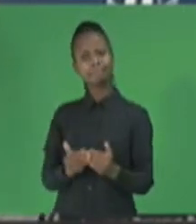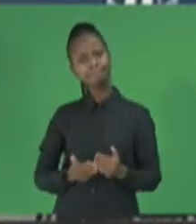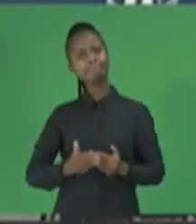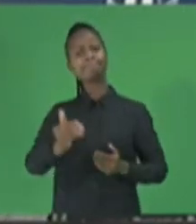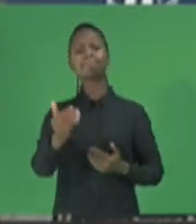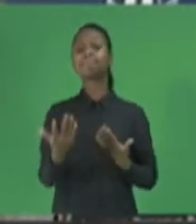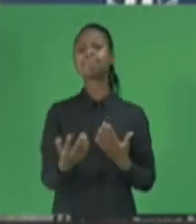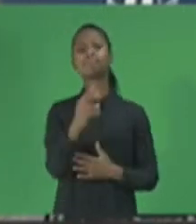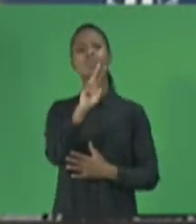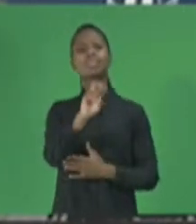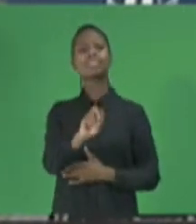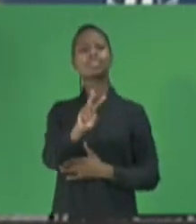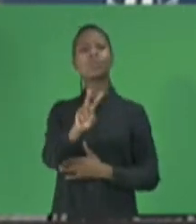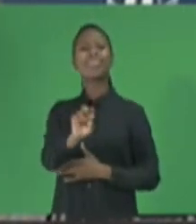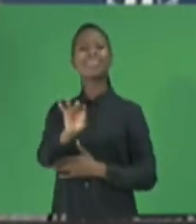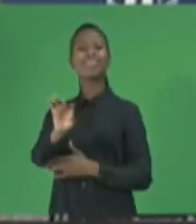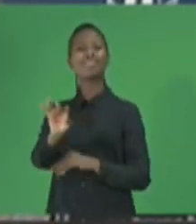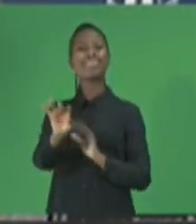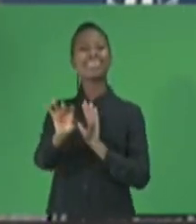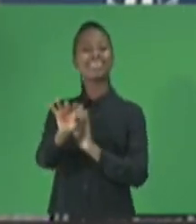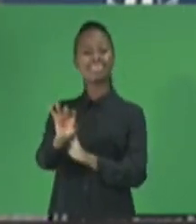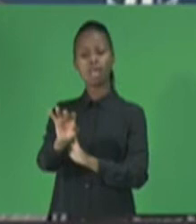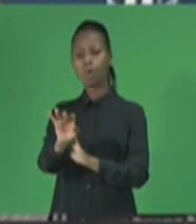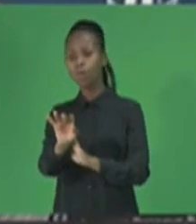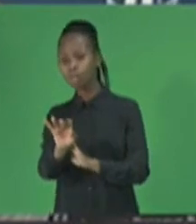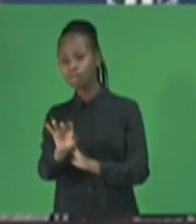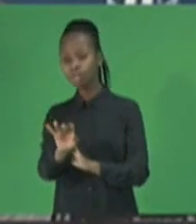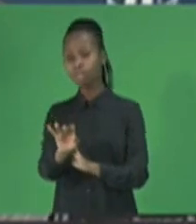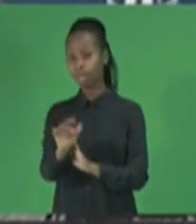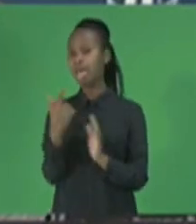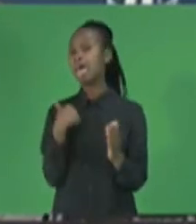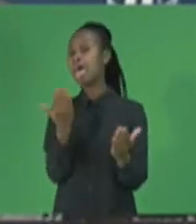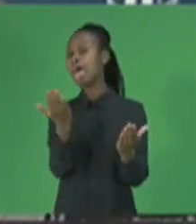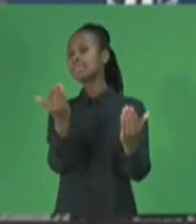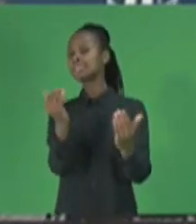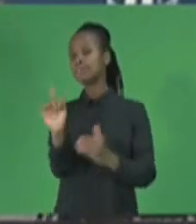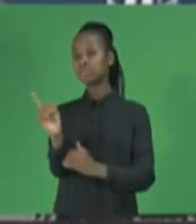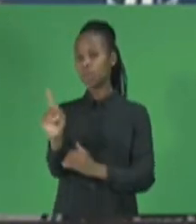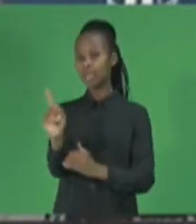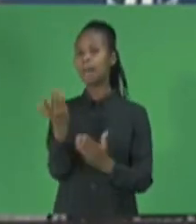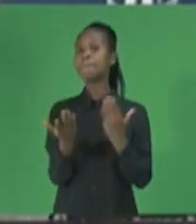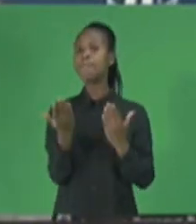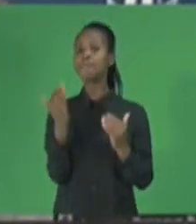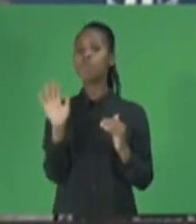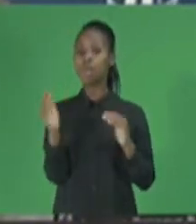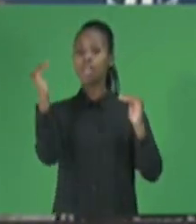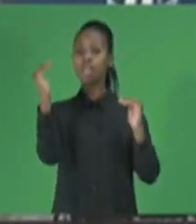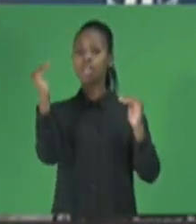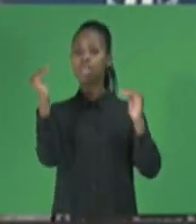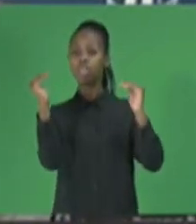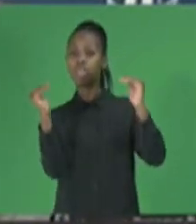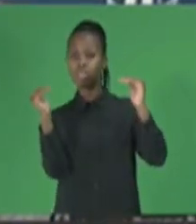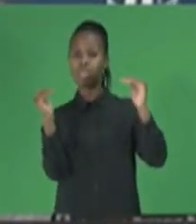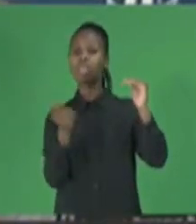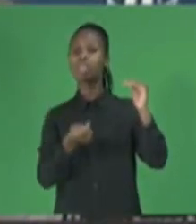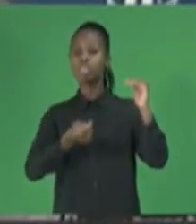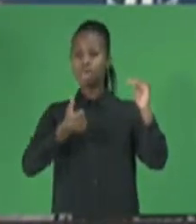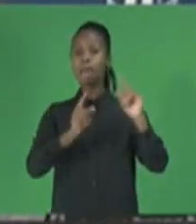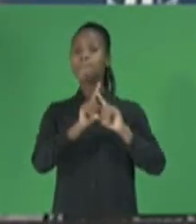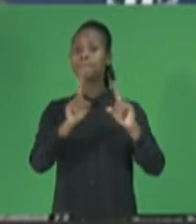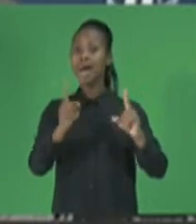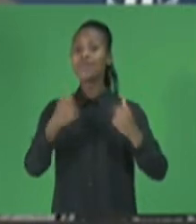2023, even record a modest deficit, but that just means that South Africa is better prepared